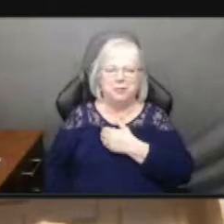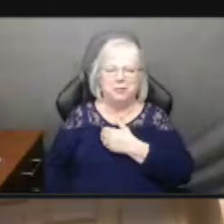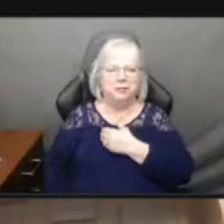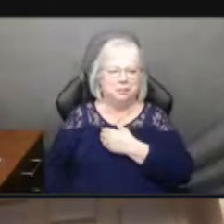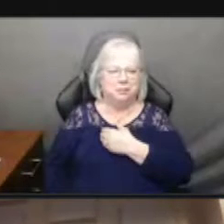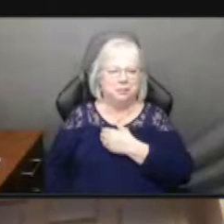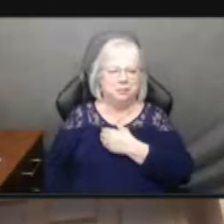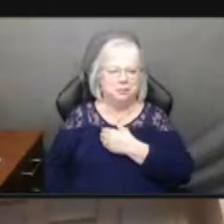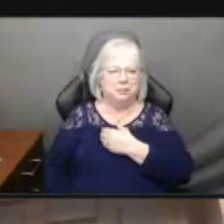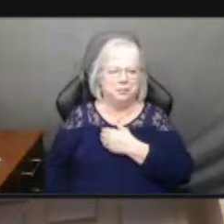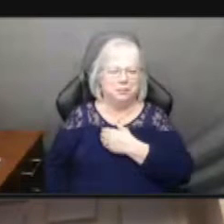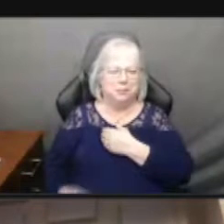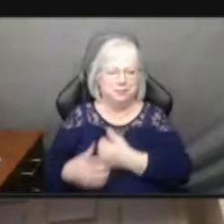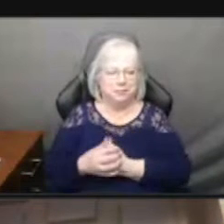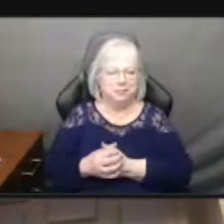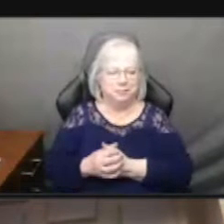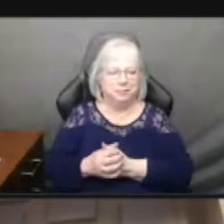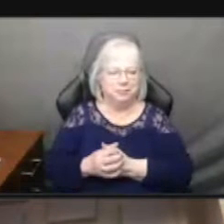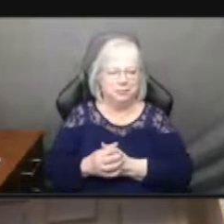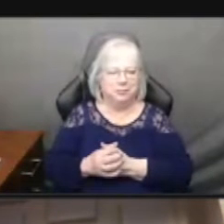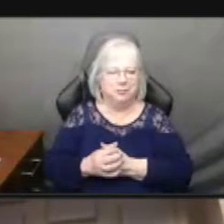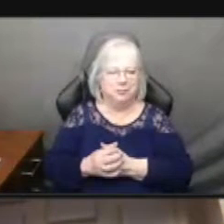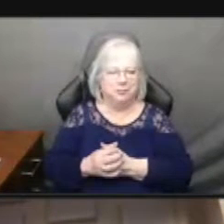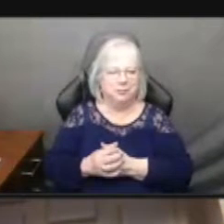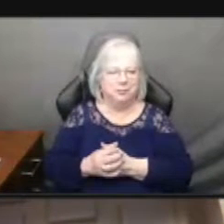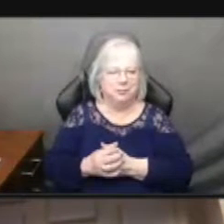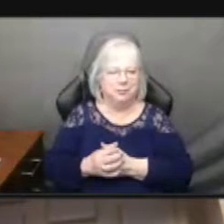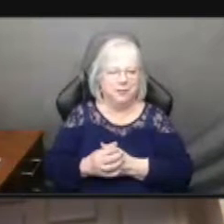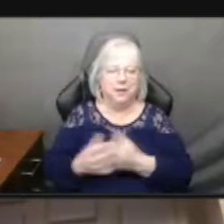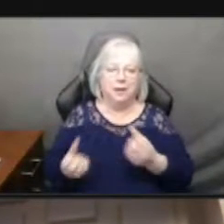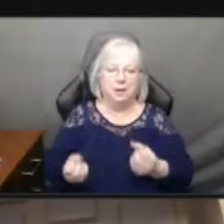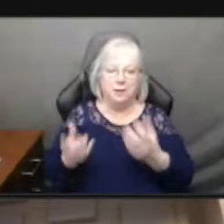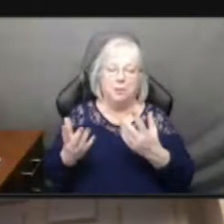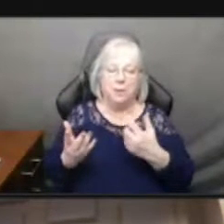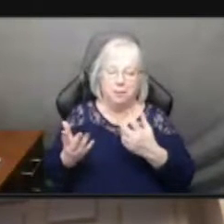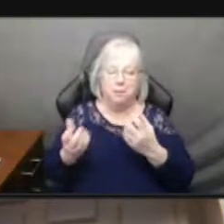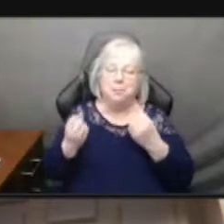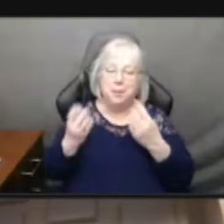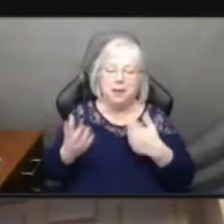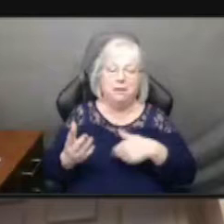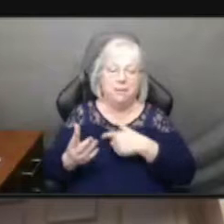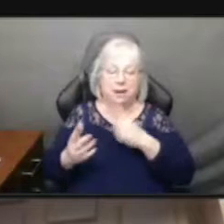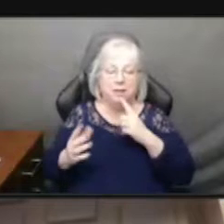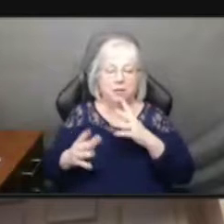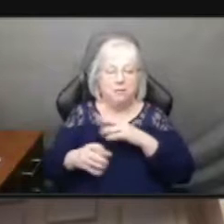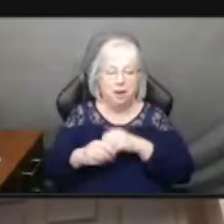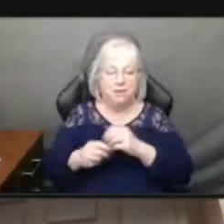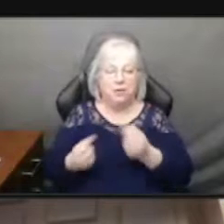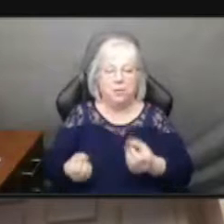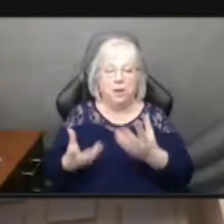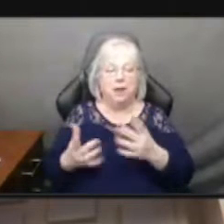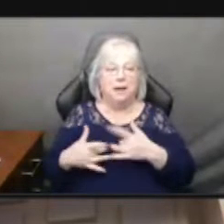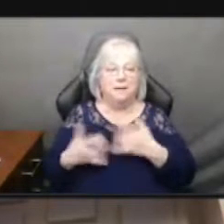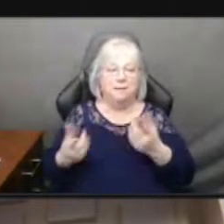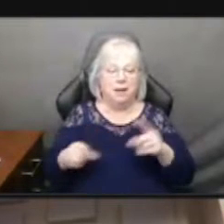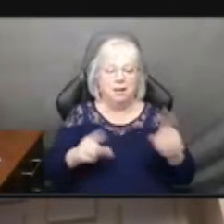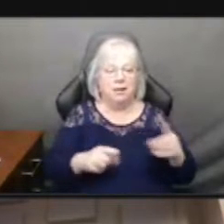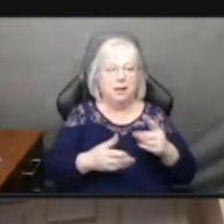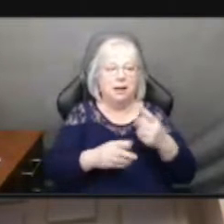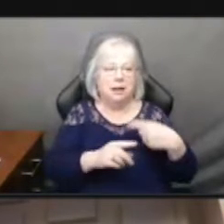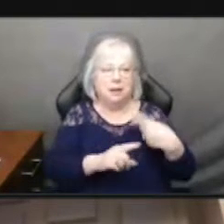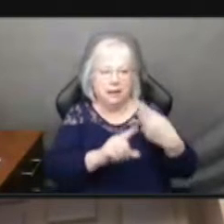After taking a year off, like so many of us did with so many events, next weekend, October 2nd, we're going to be back with the